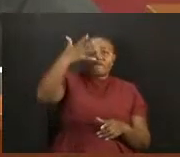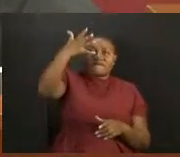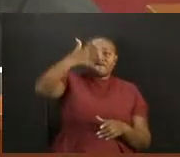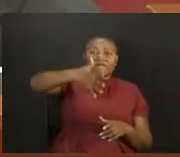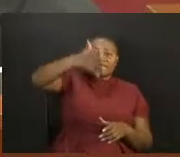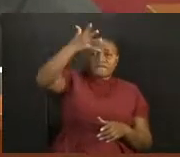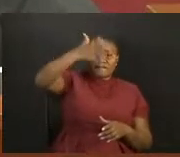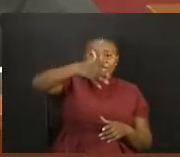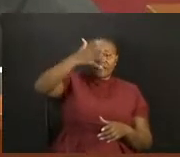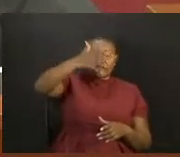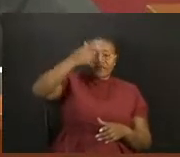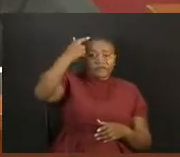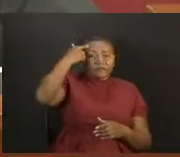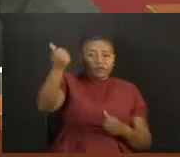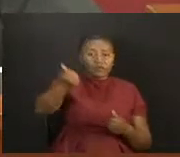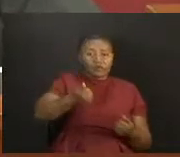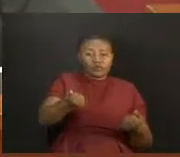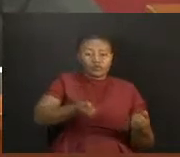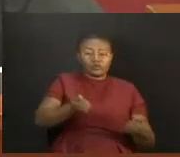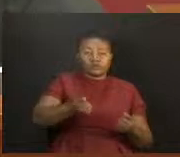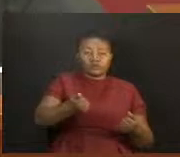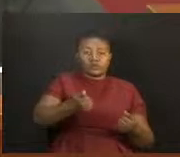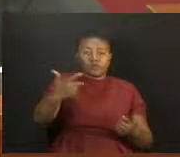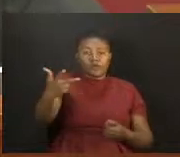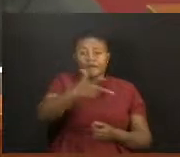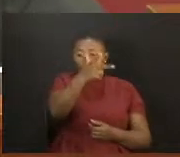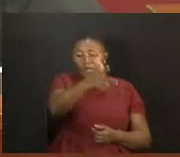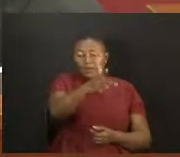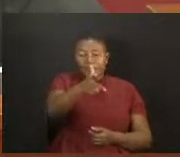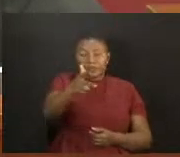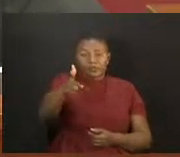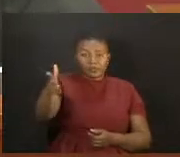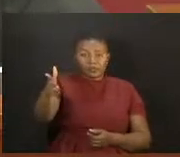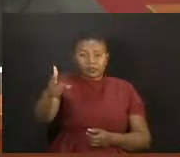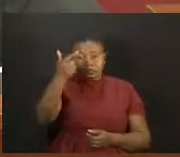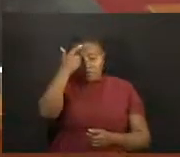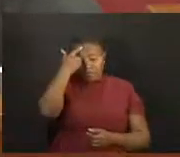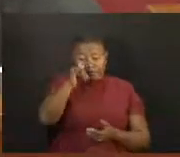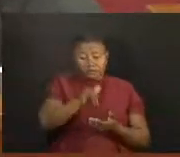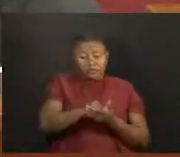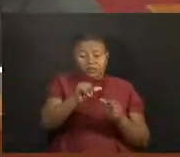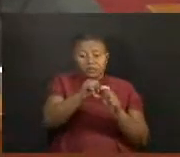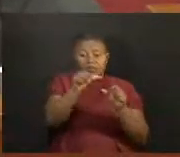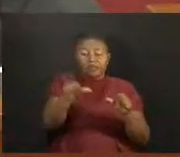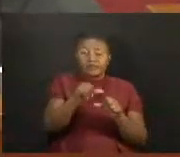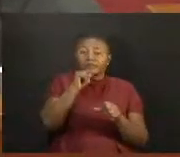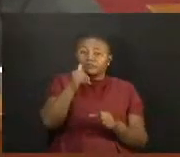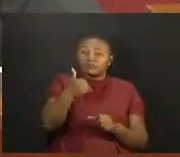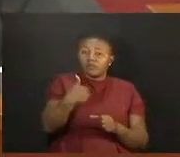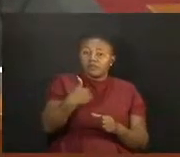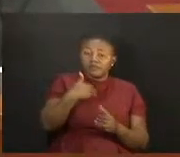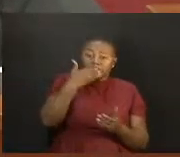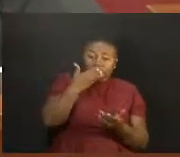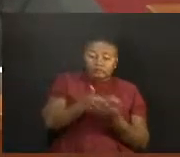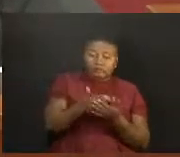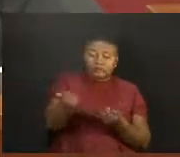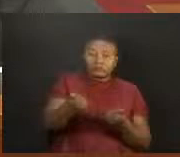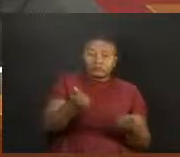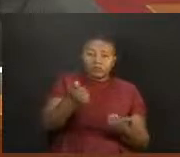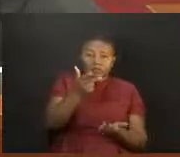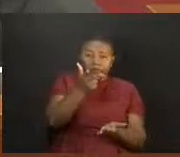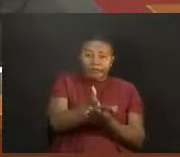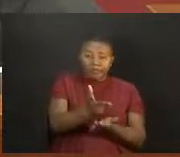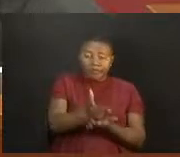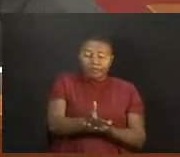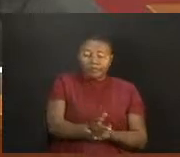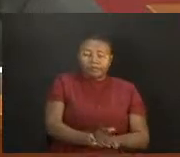the building, because it was noted that that area lacked car park, and then we will have to factor that into the